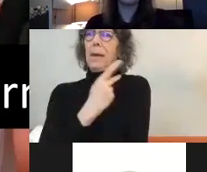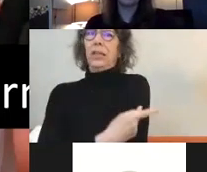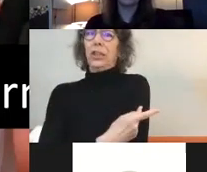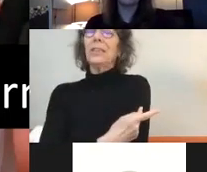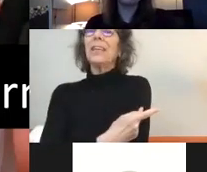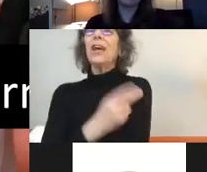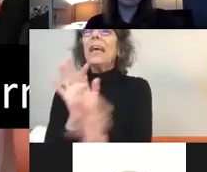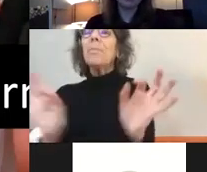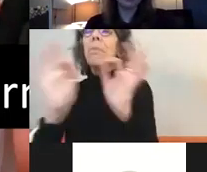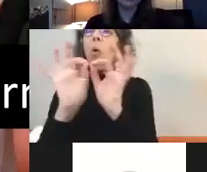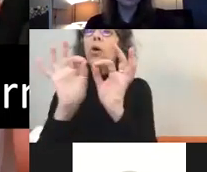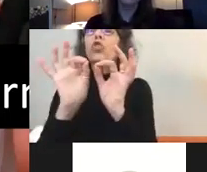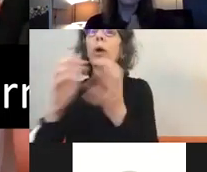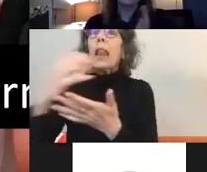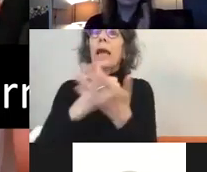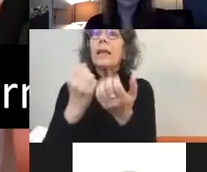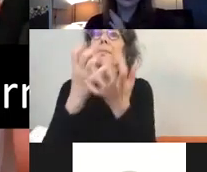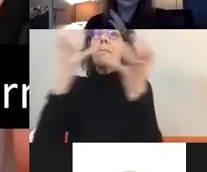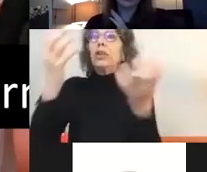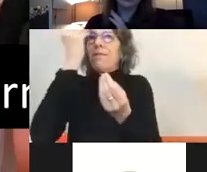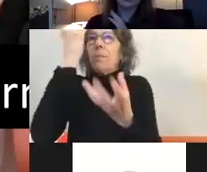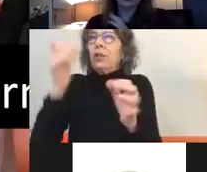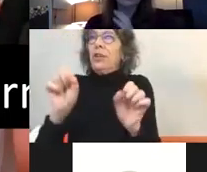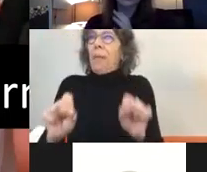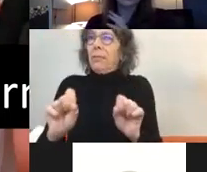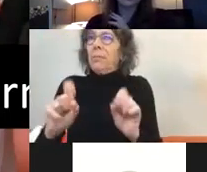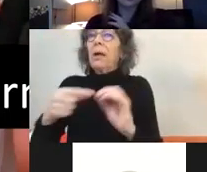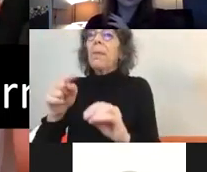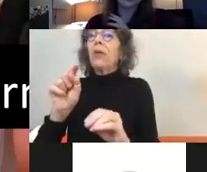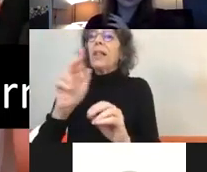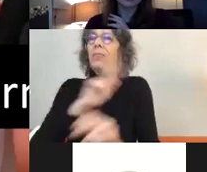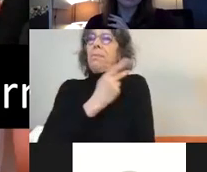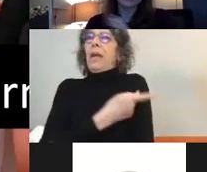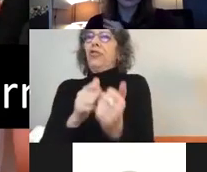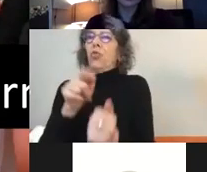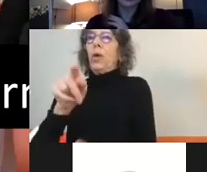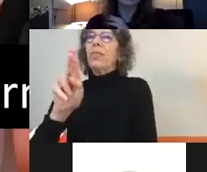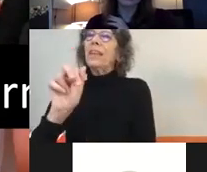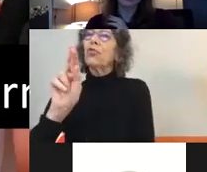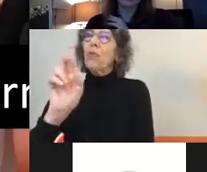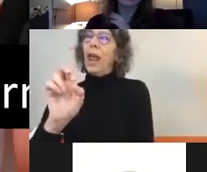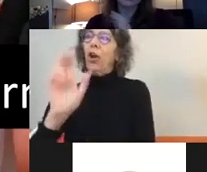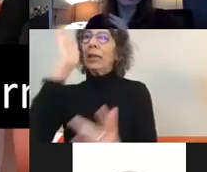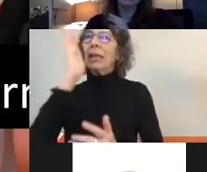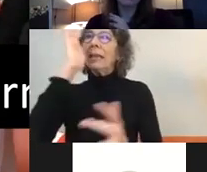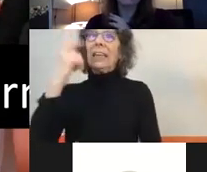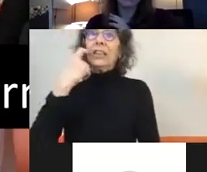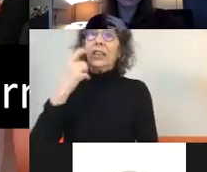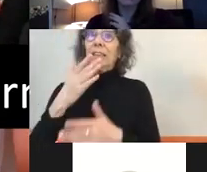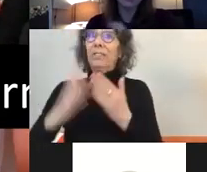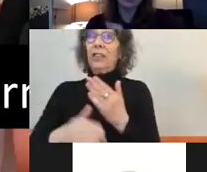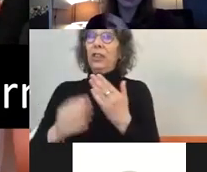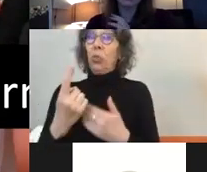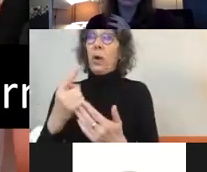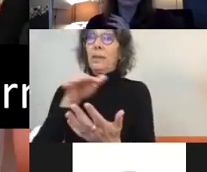that you can about the patients. We just finished a study in FSHD. We are starting one with Rett.